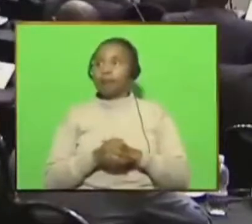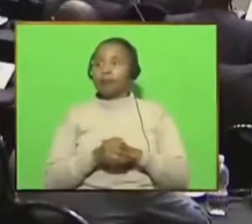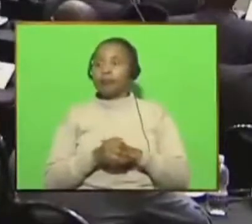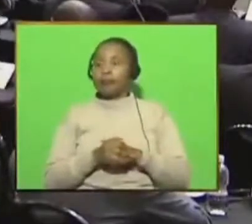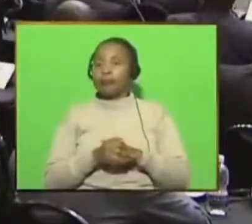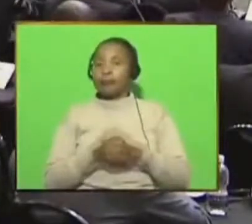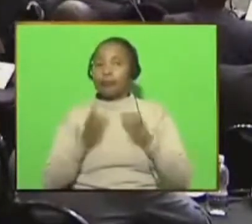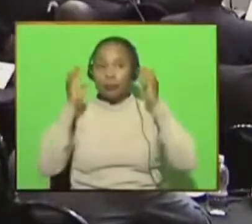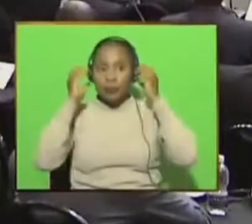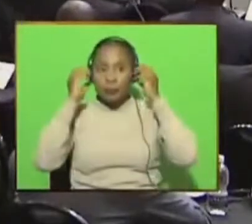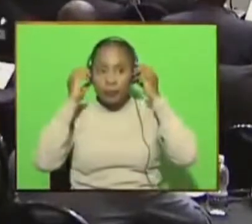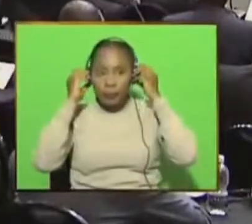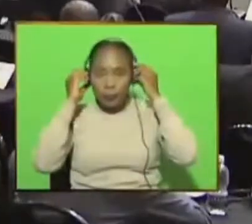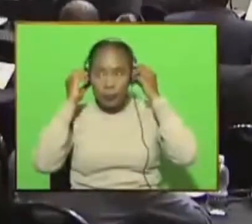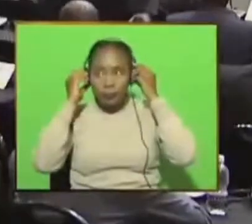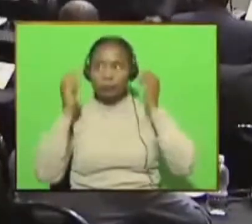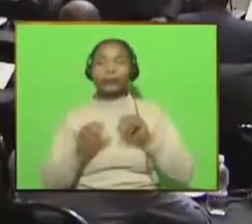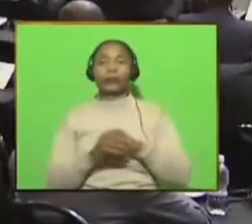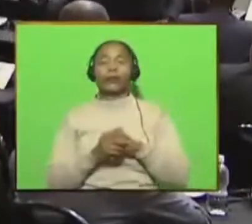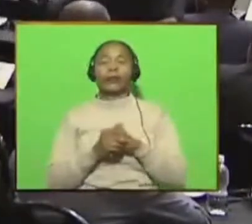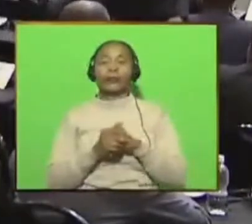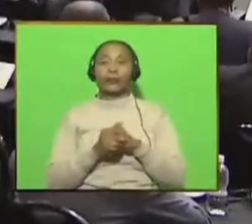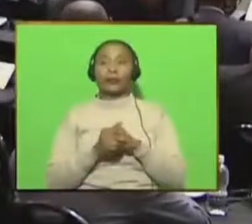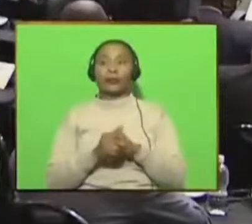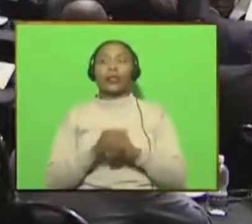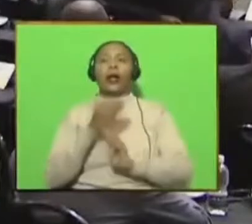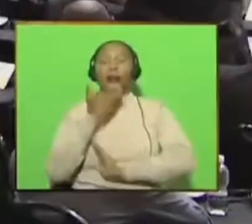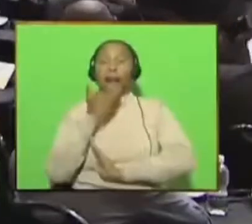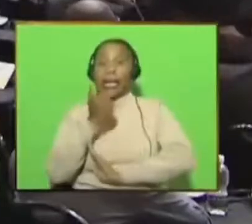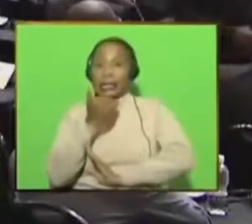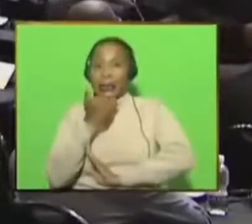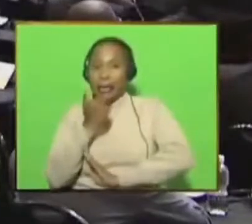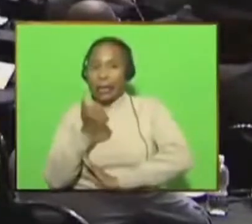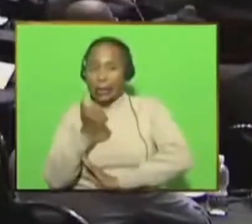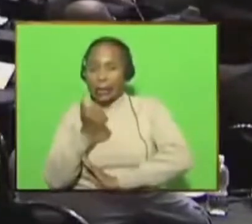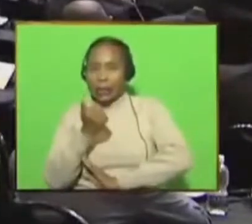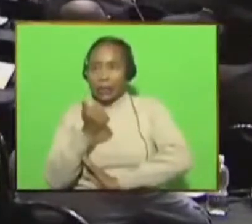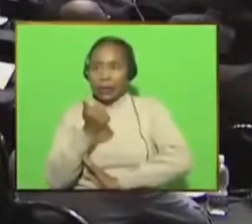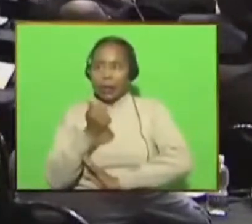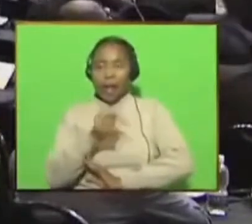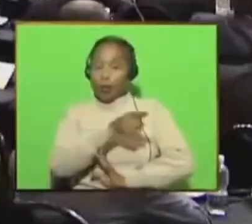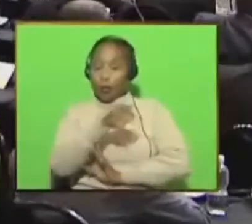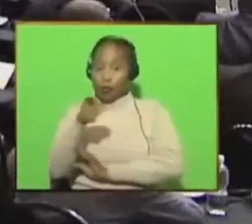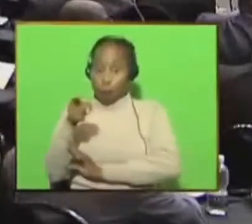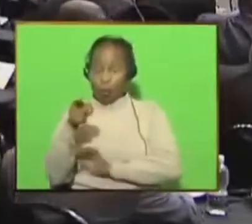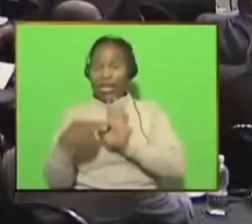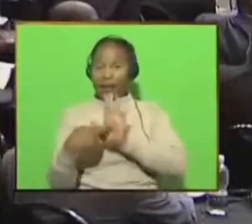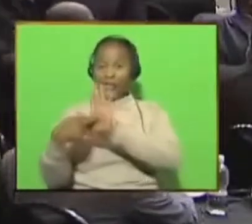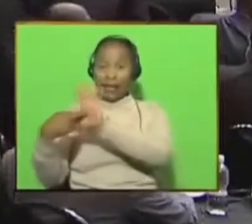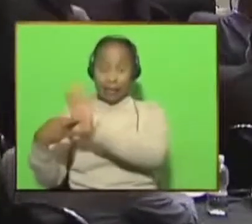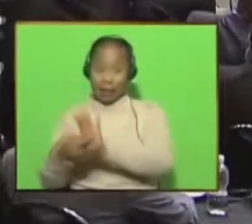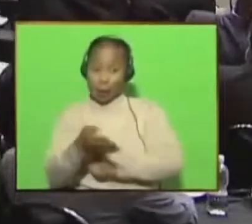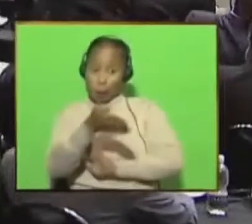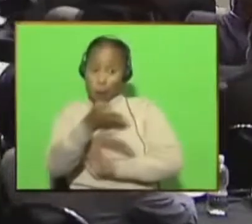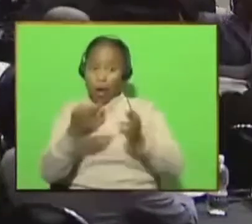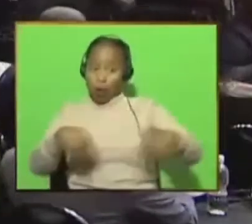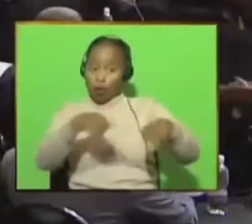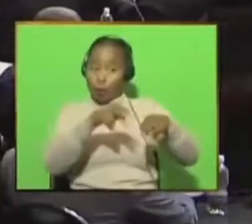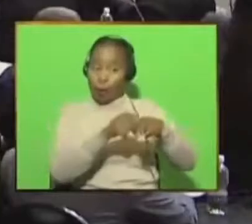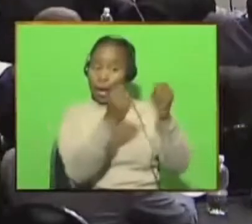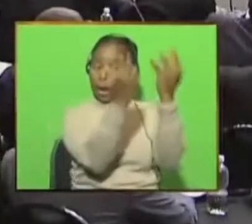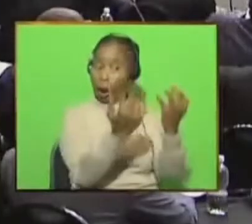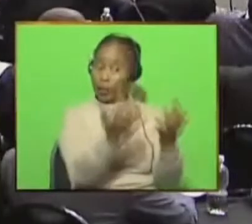the proceedings are suspended so that the returning officers can go and count.